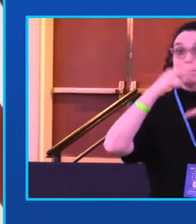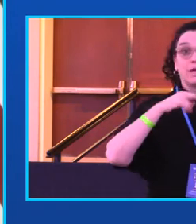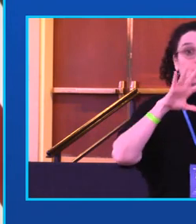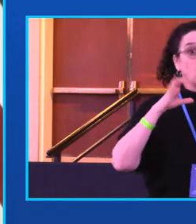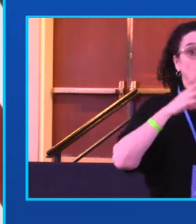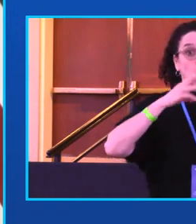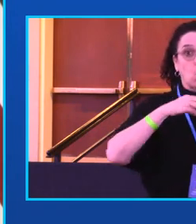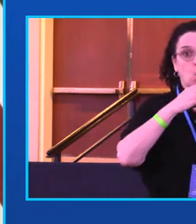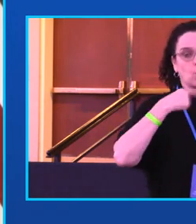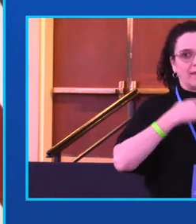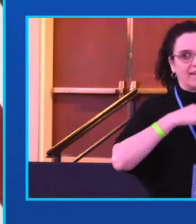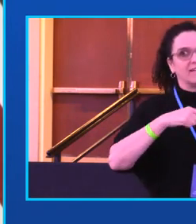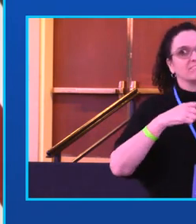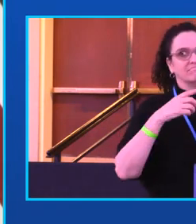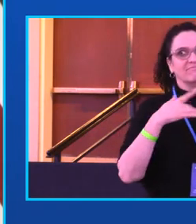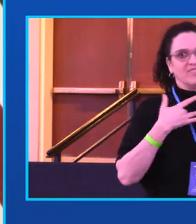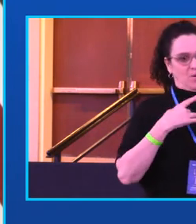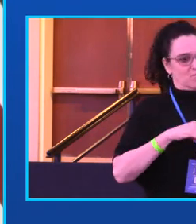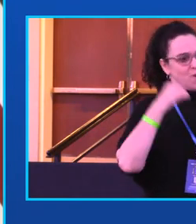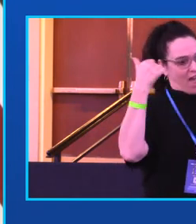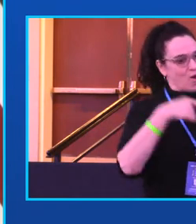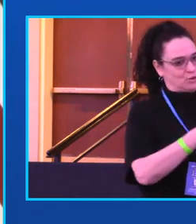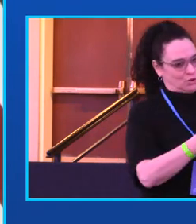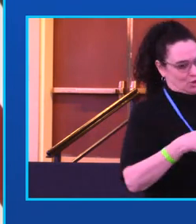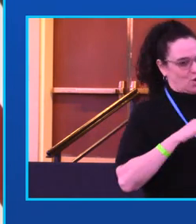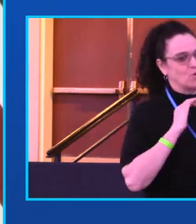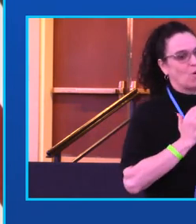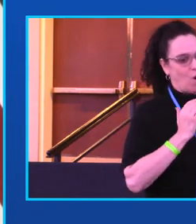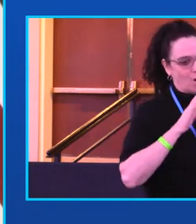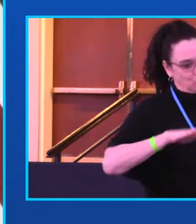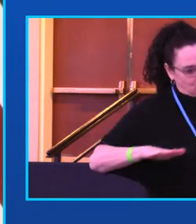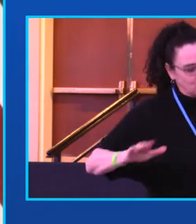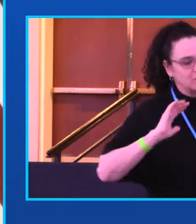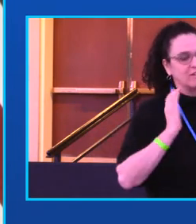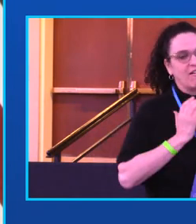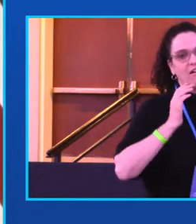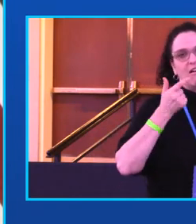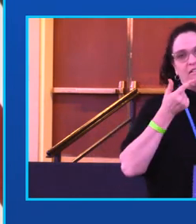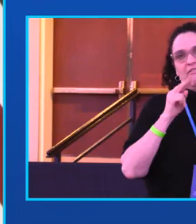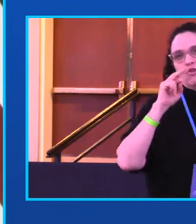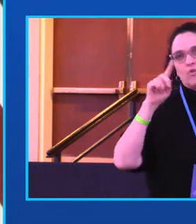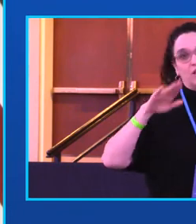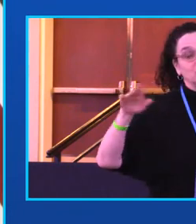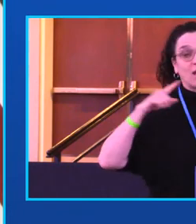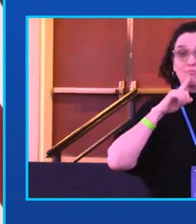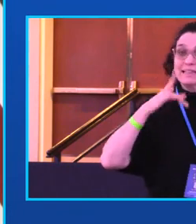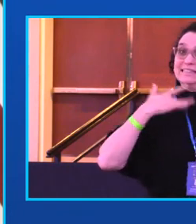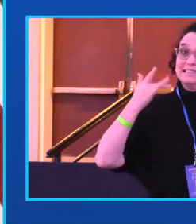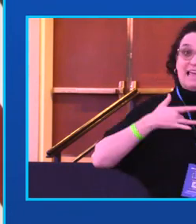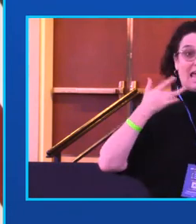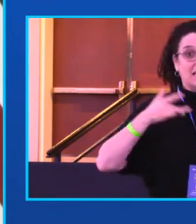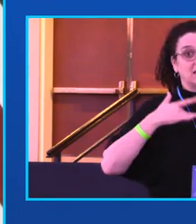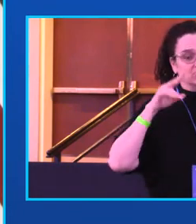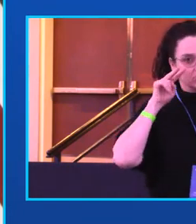our kids and to our grandchildren. And I'm more optimistic about the future than I have ever been before.